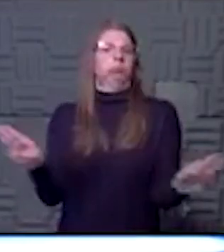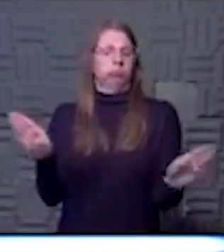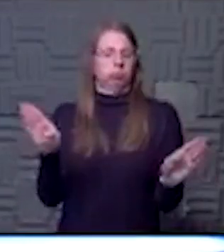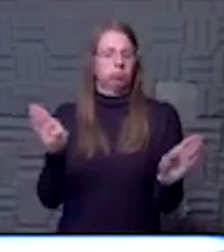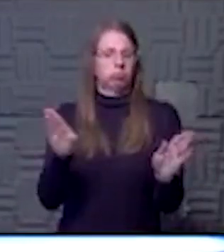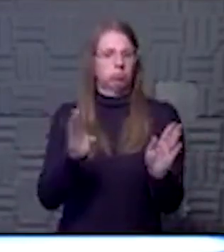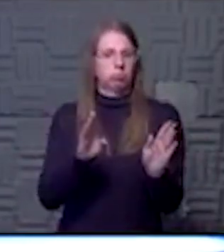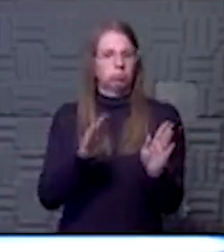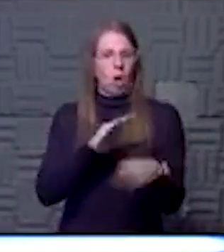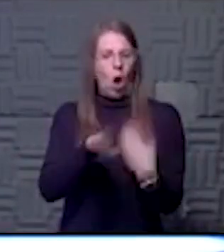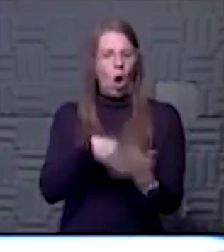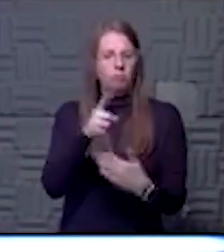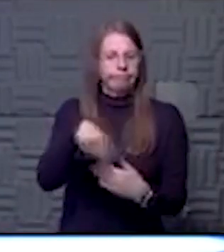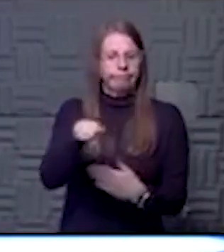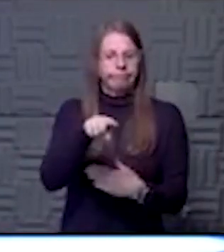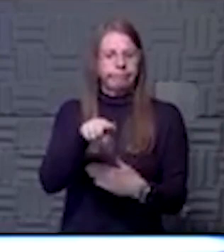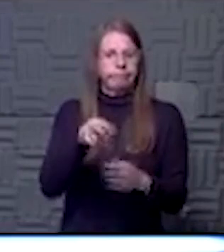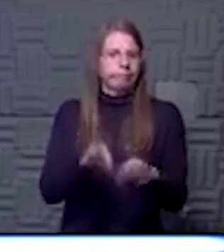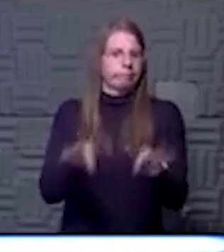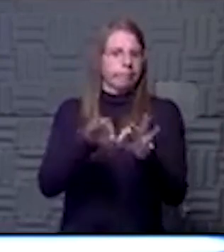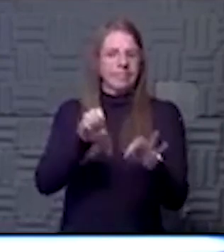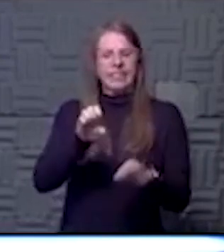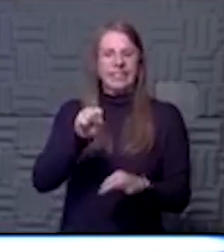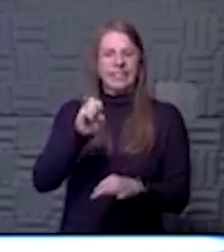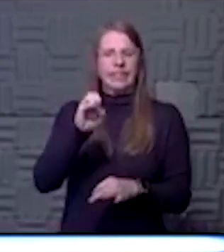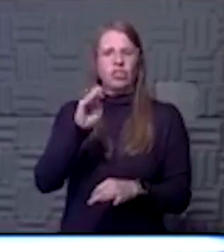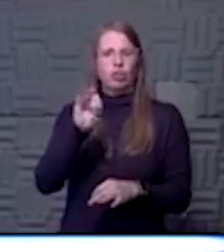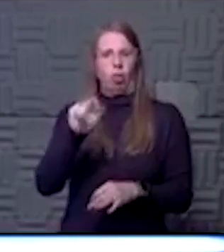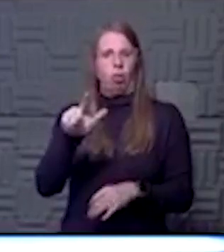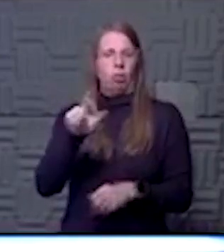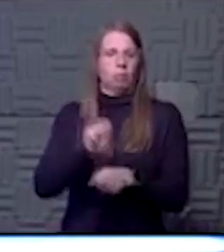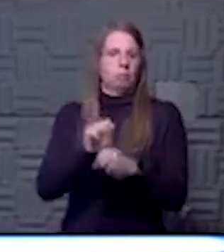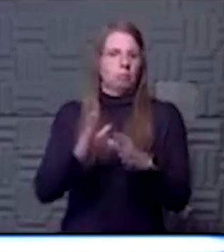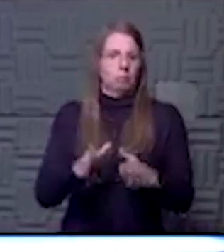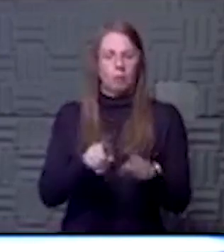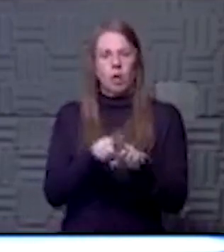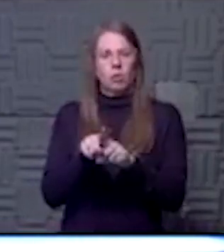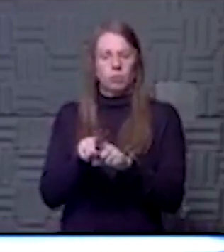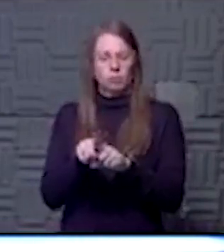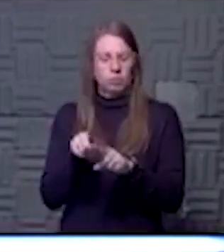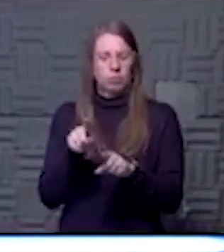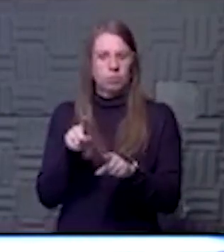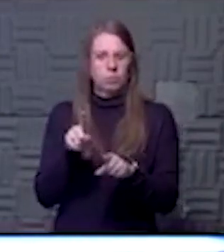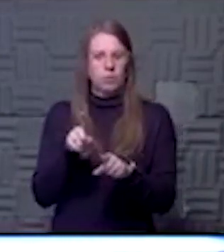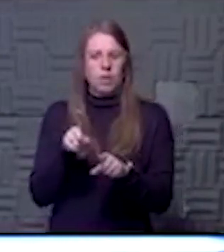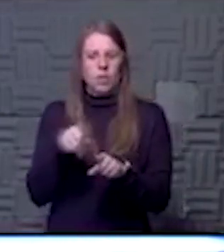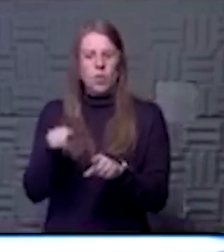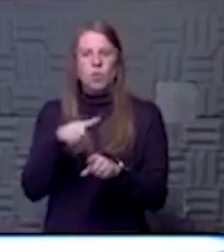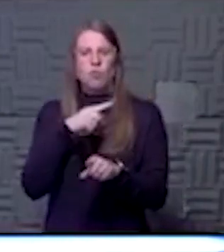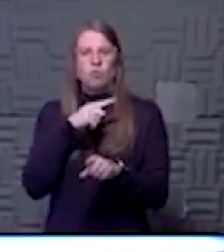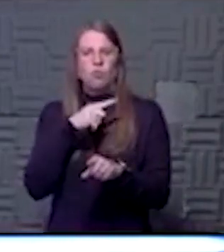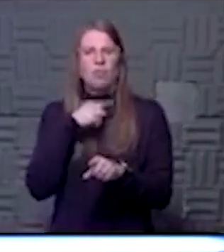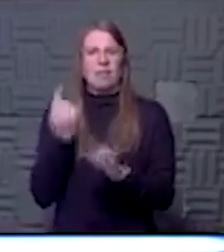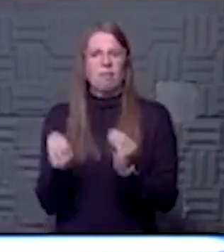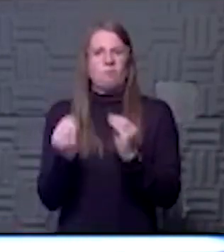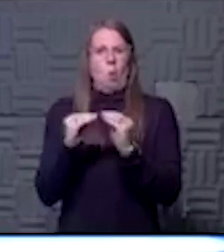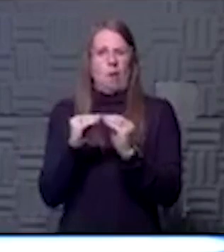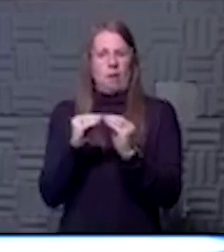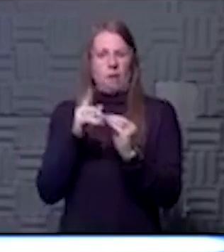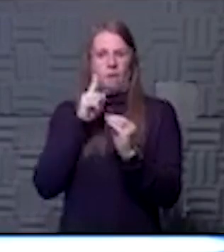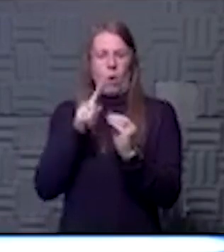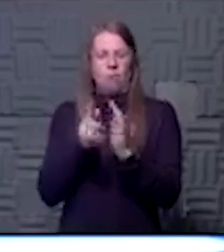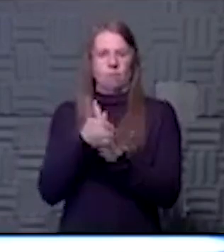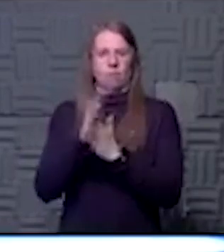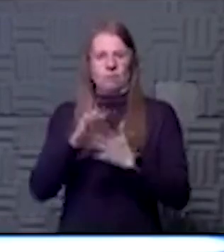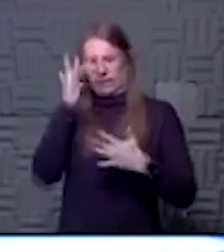all those essential workers and the rest of those that are at greater risk, and then moving